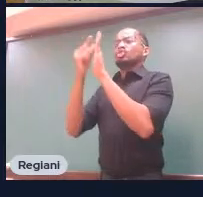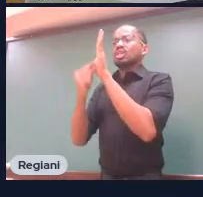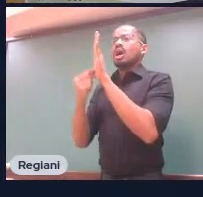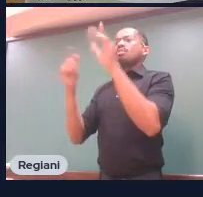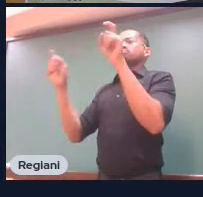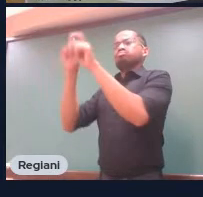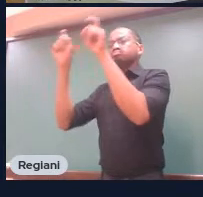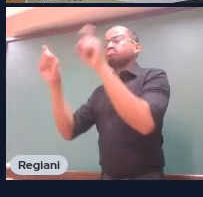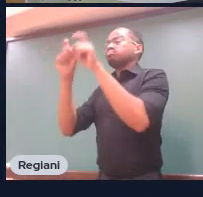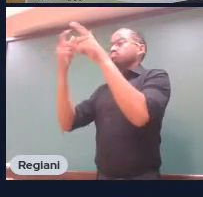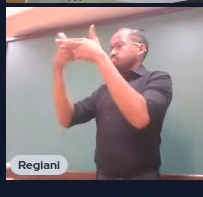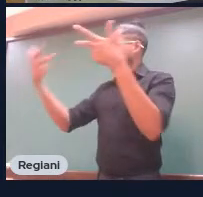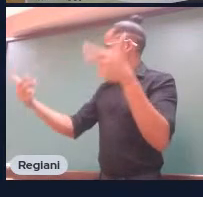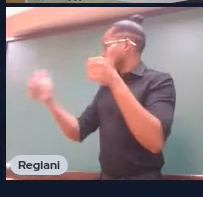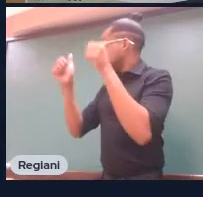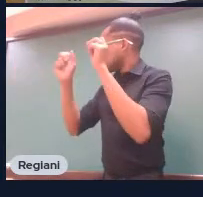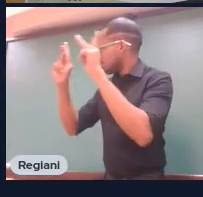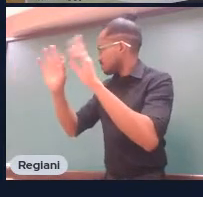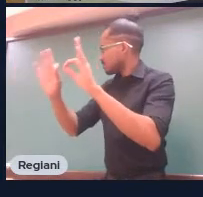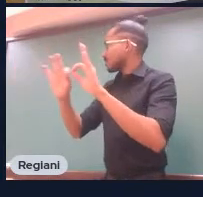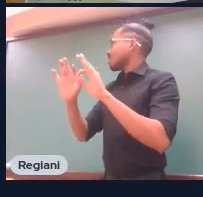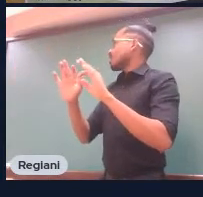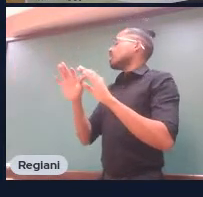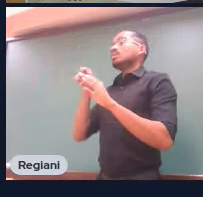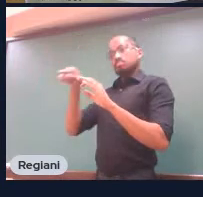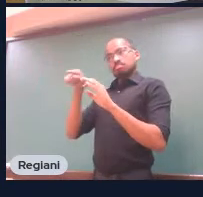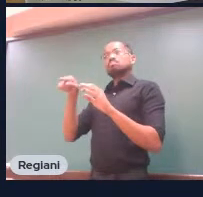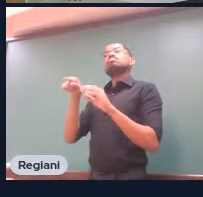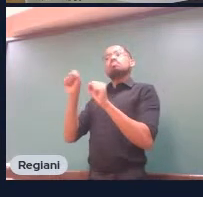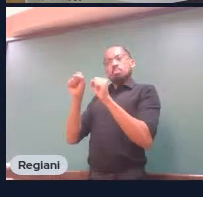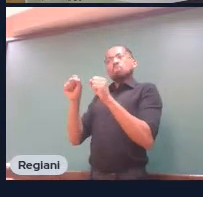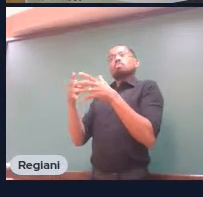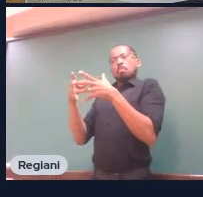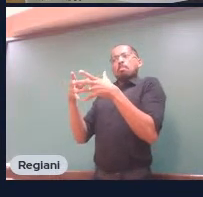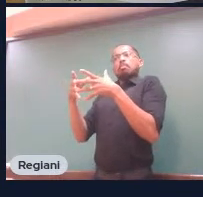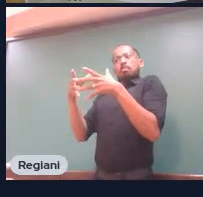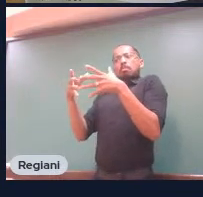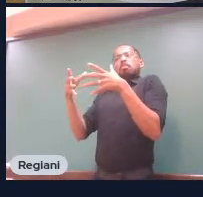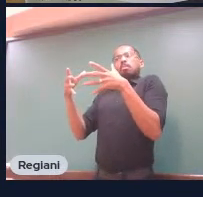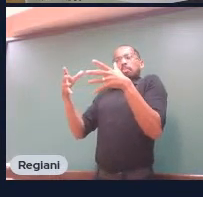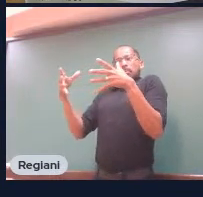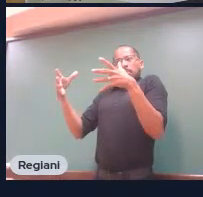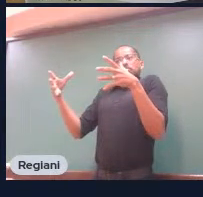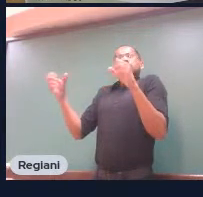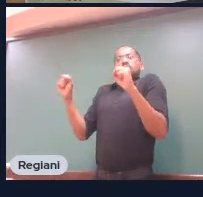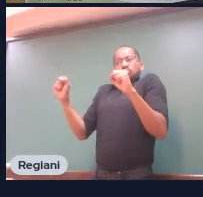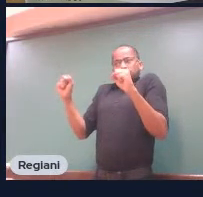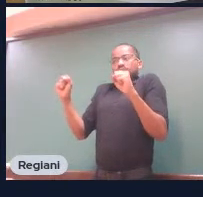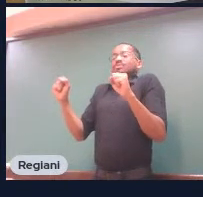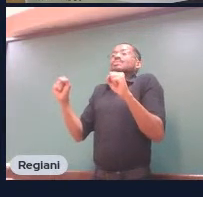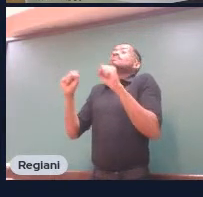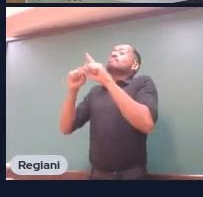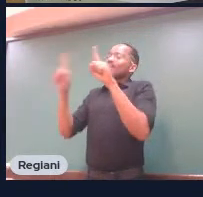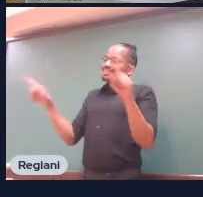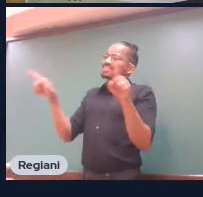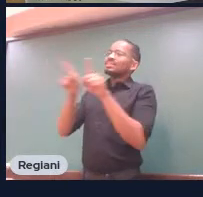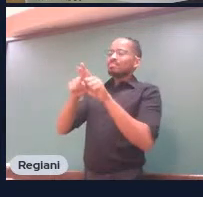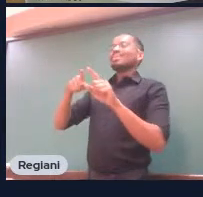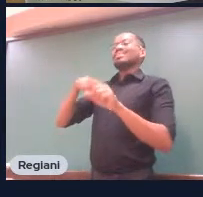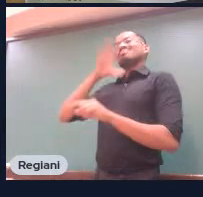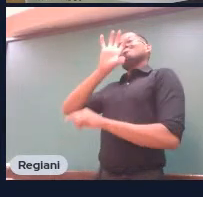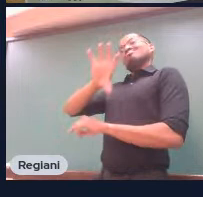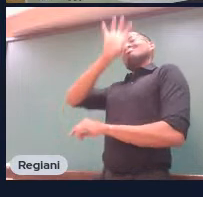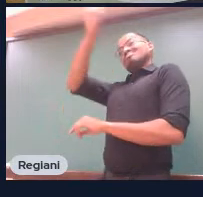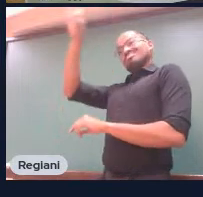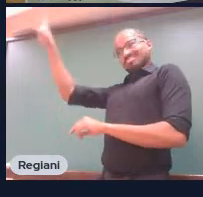2009, and it certainly has the potential to go around the world. We also have the continental one. It was a long